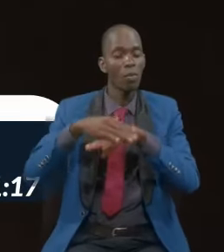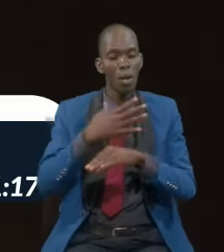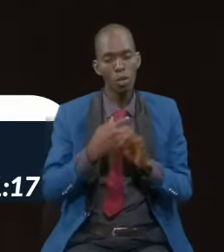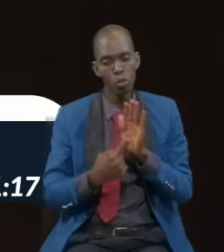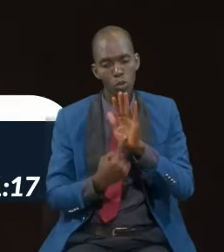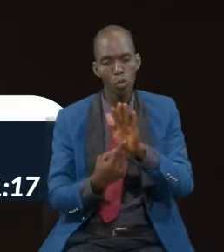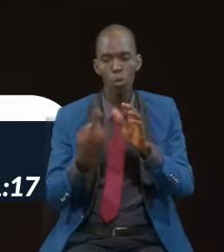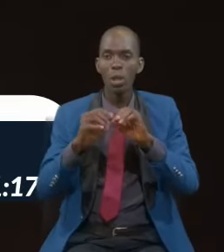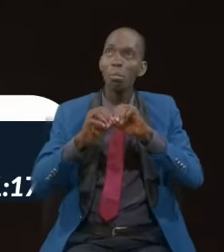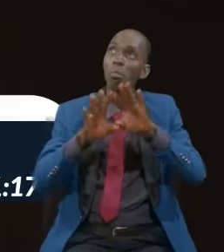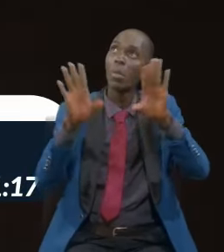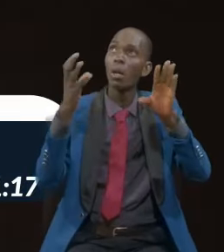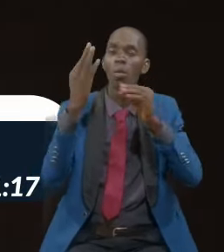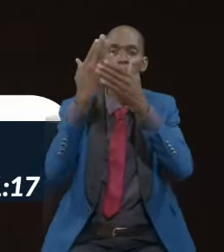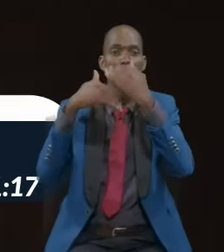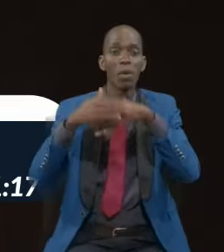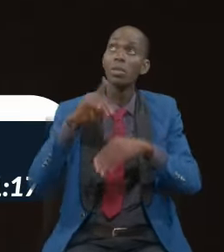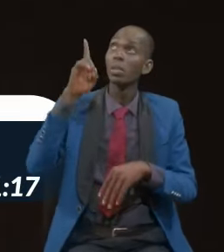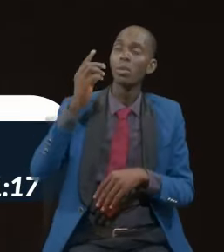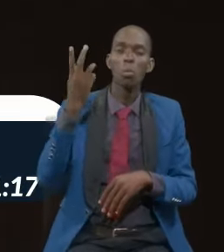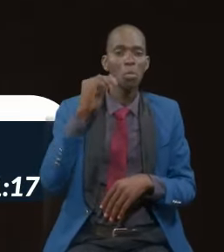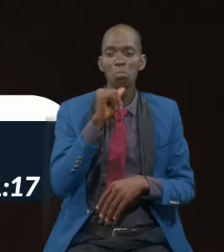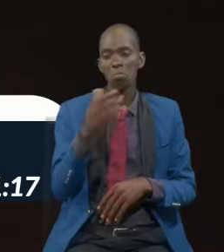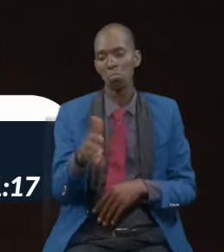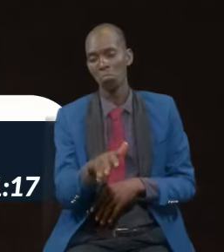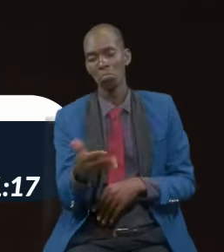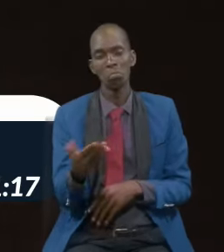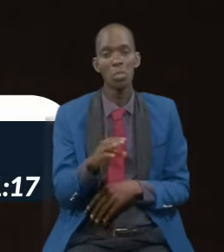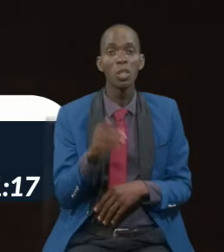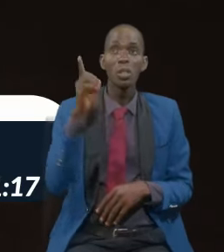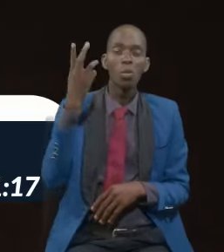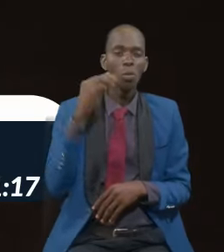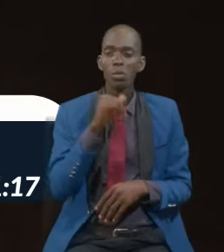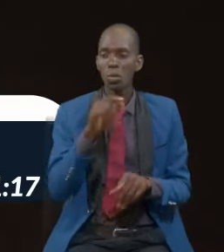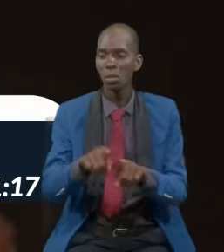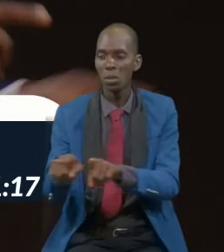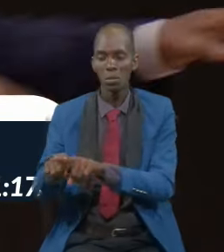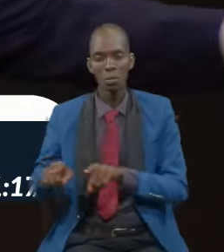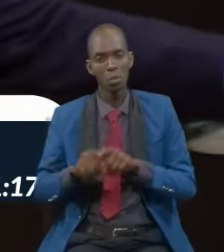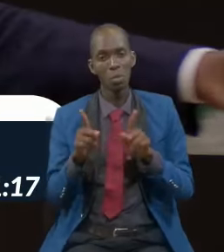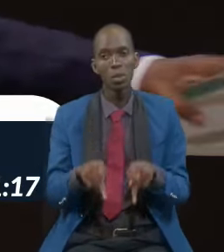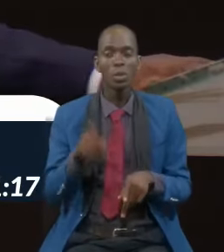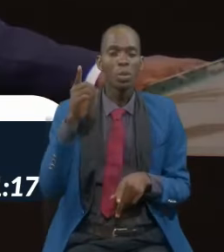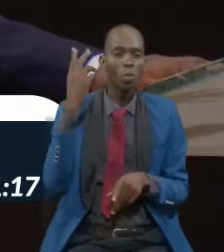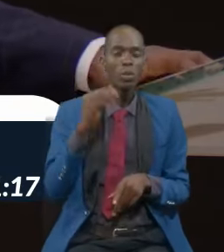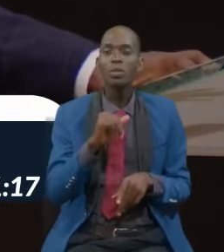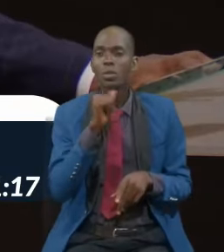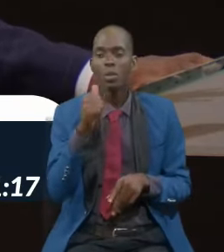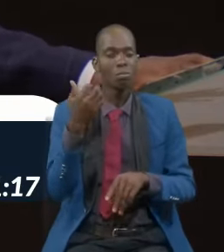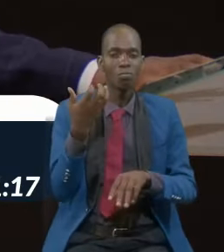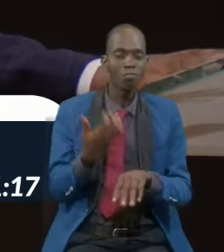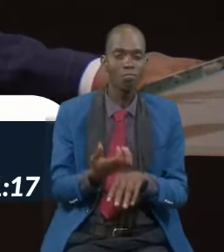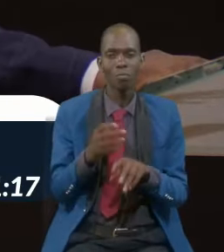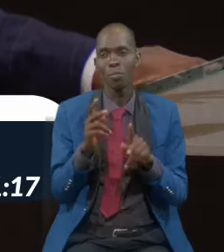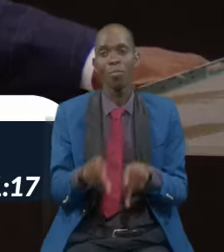heaven. He was impartial, He was invariable, He was inflexible. And because